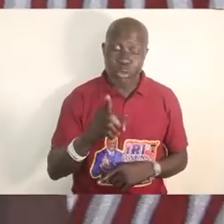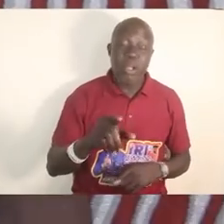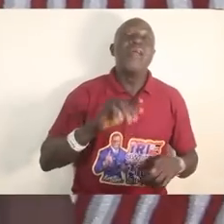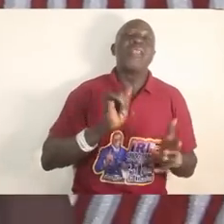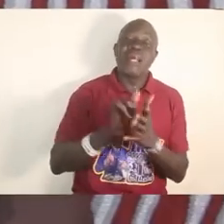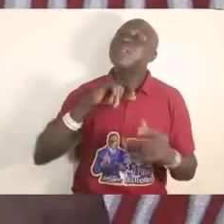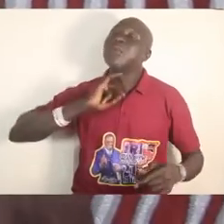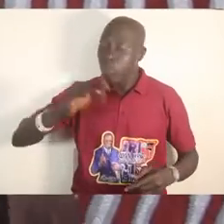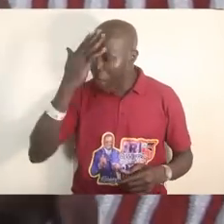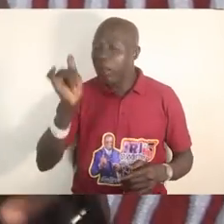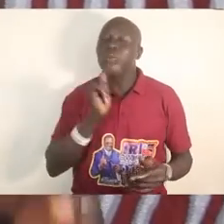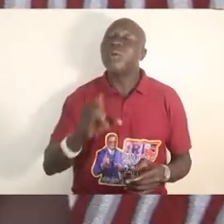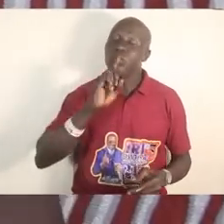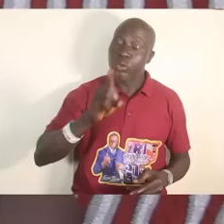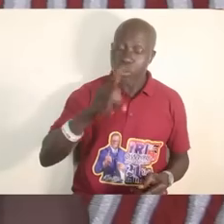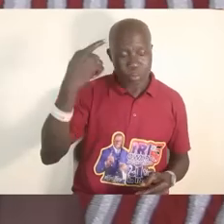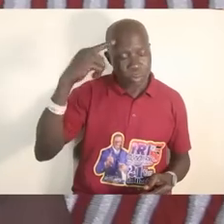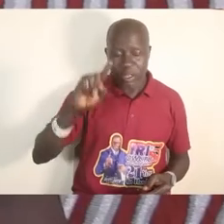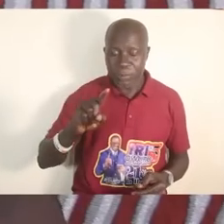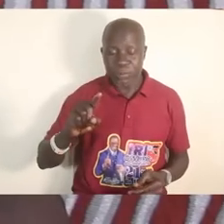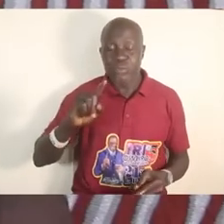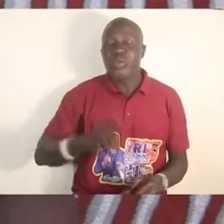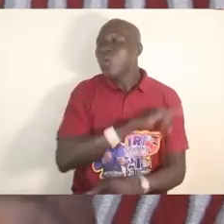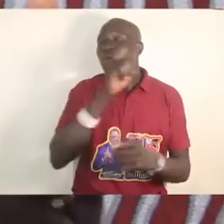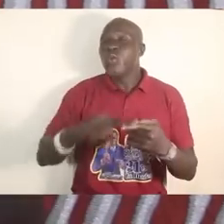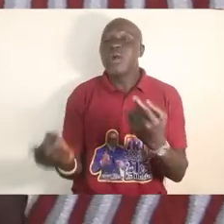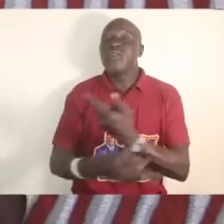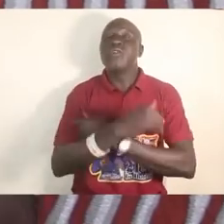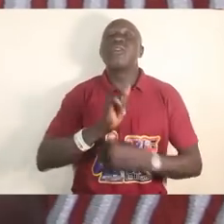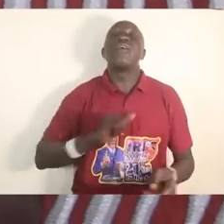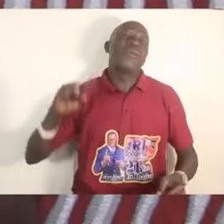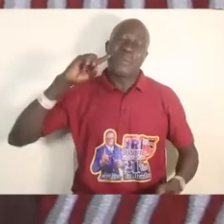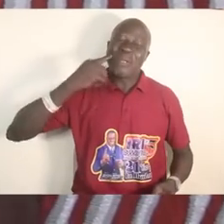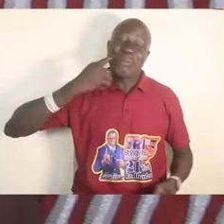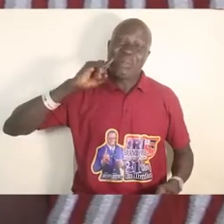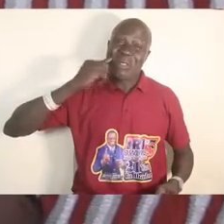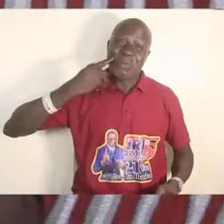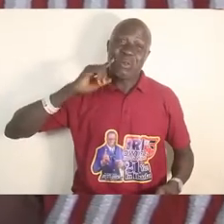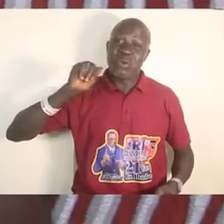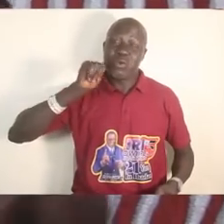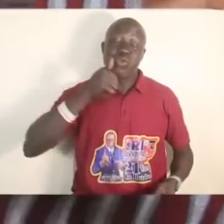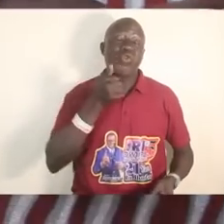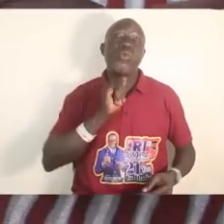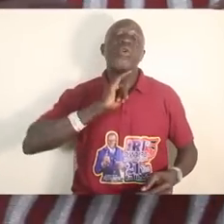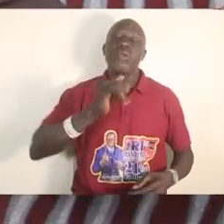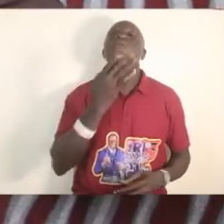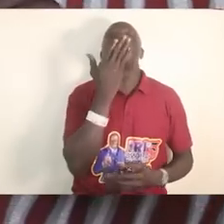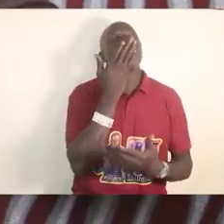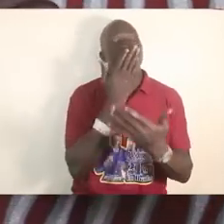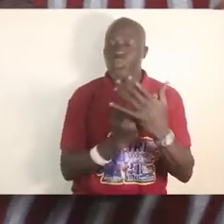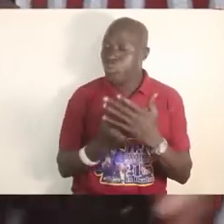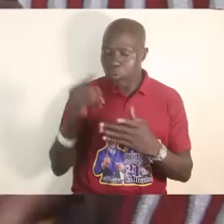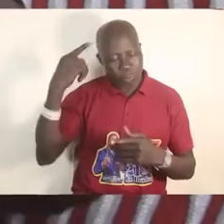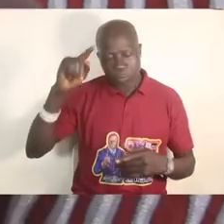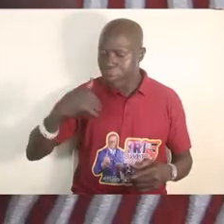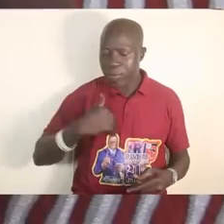lójú bẹ́ẹ̀ sì ni óyè mi yéke. Bọ́jọ́ òní bá tilẹ̀ kọ̀rọ̀ mo mọ